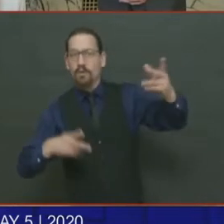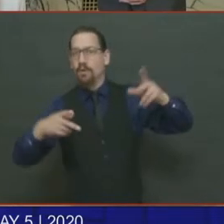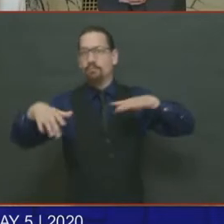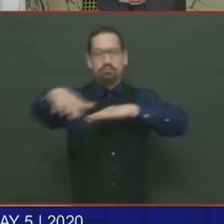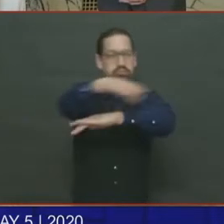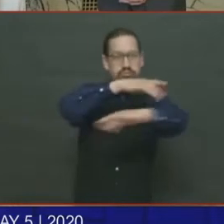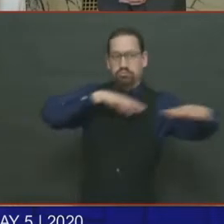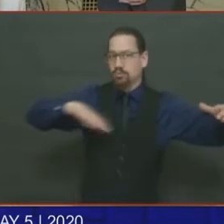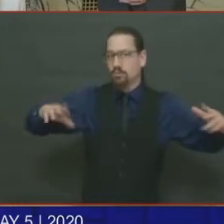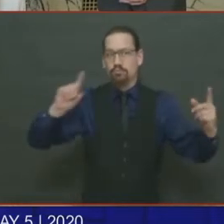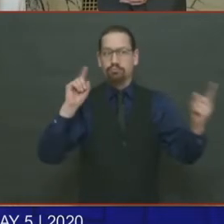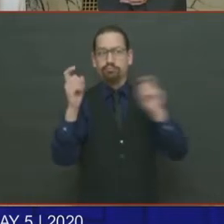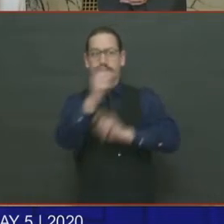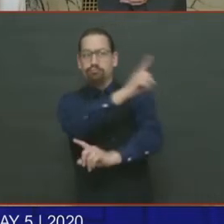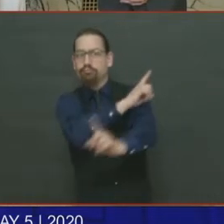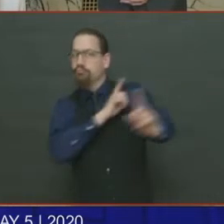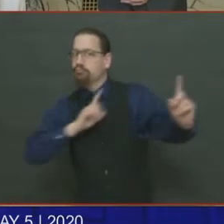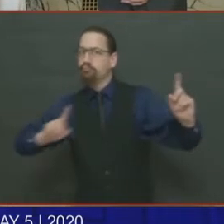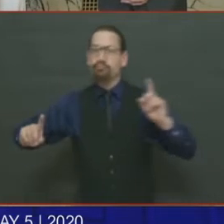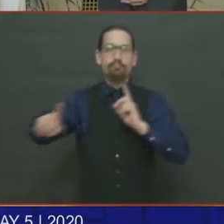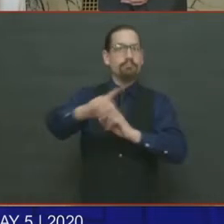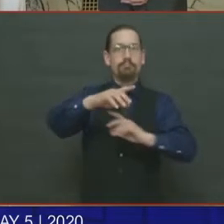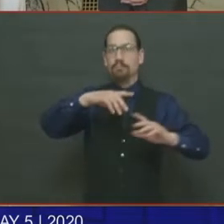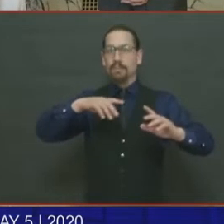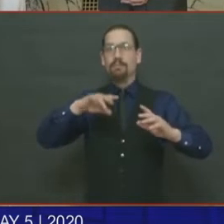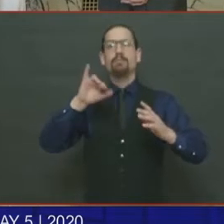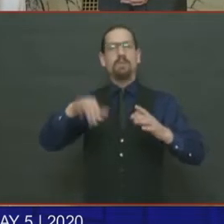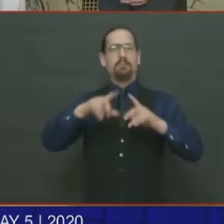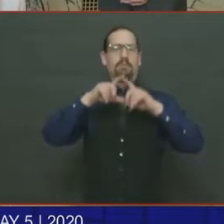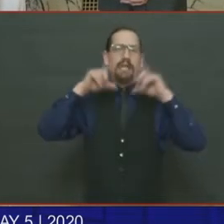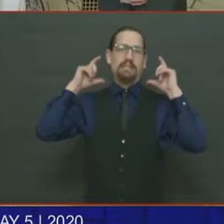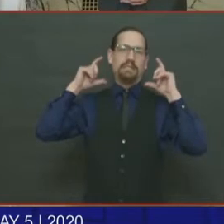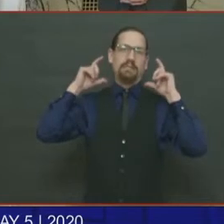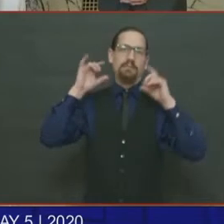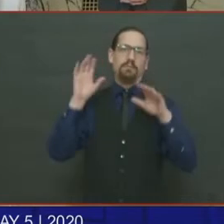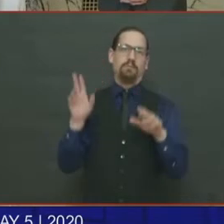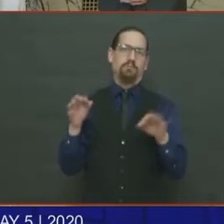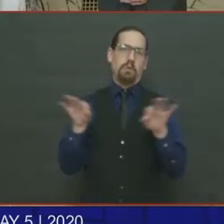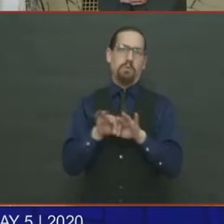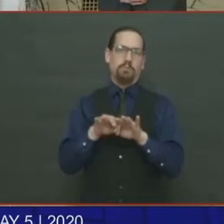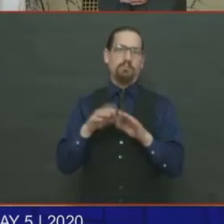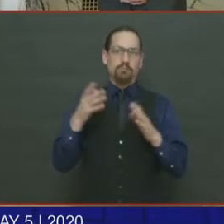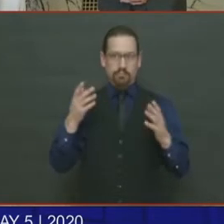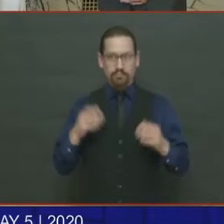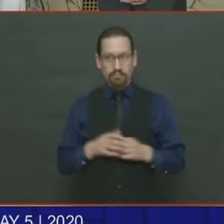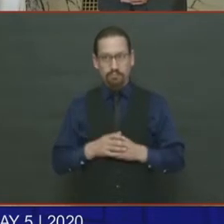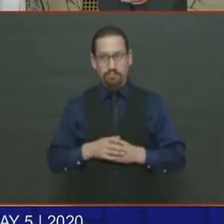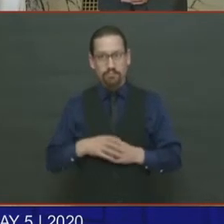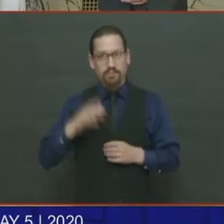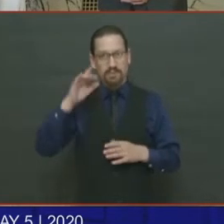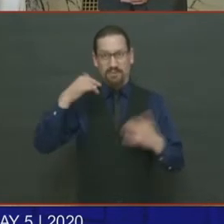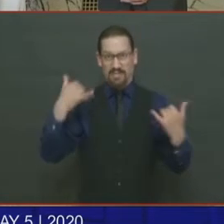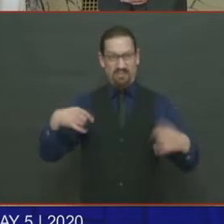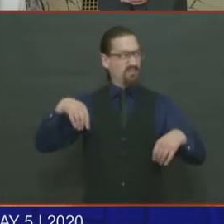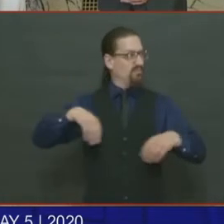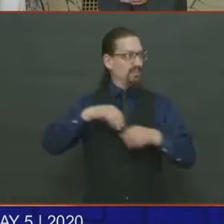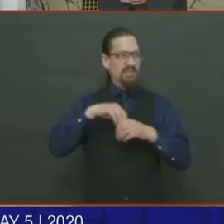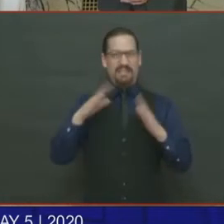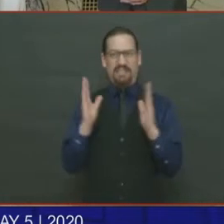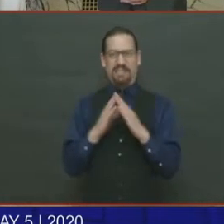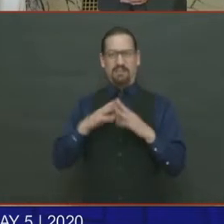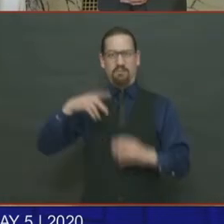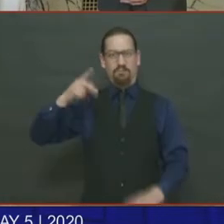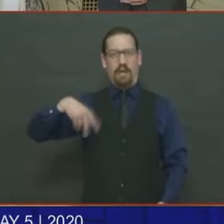it is more dense. So walking around in Providence, there's a much higher chance that you're going to